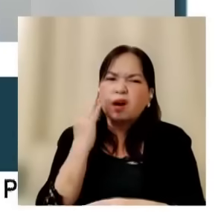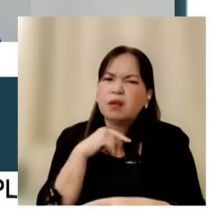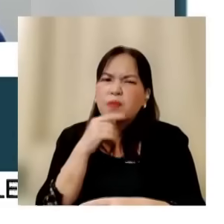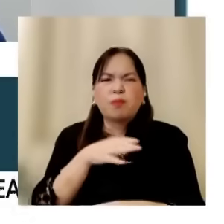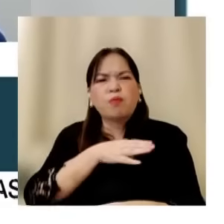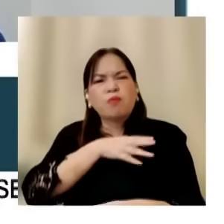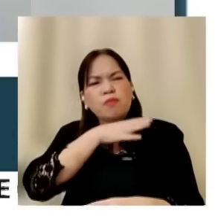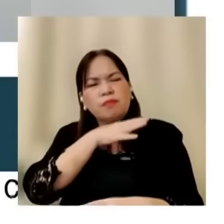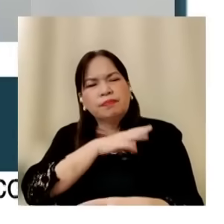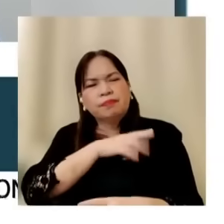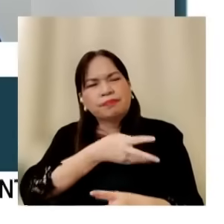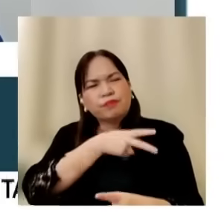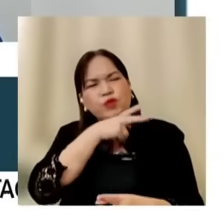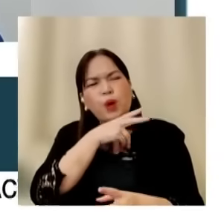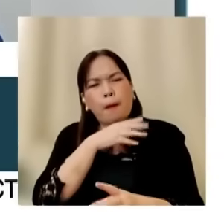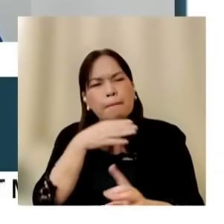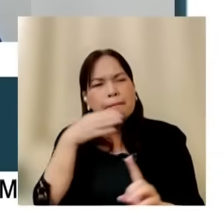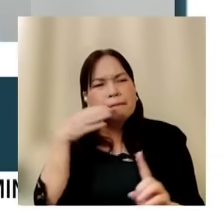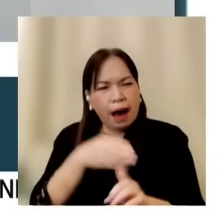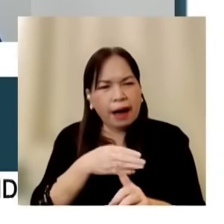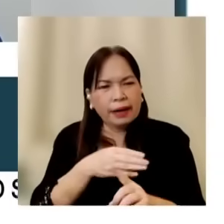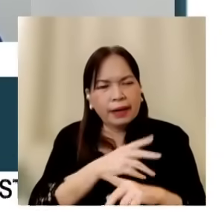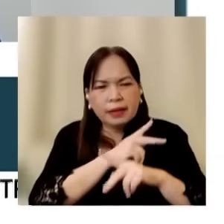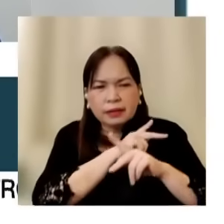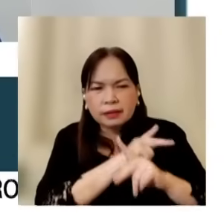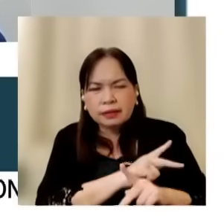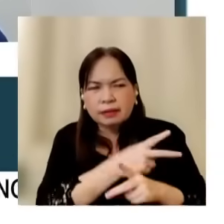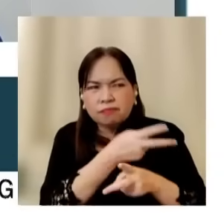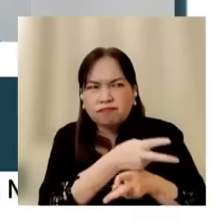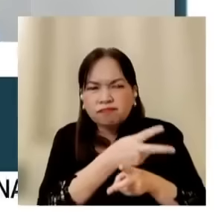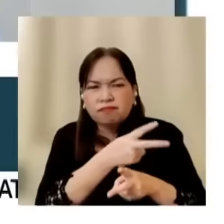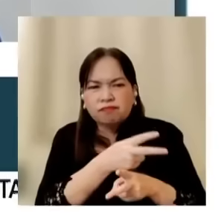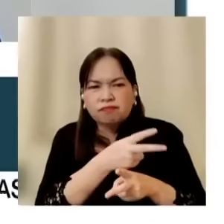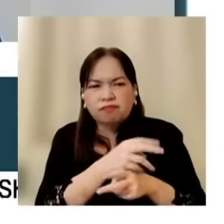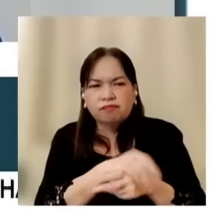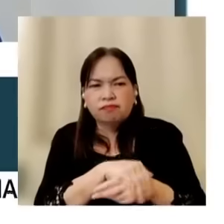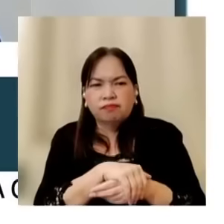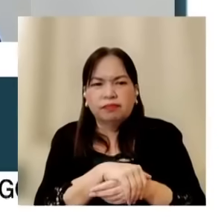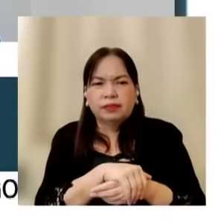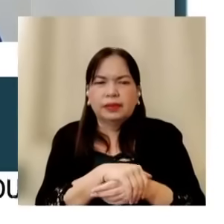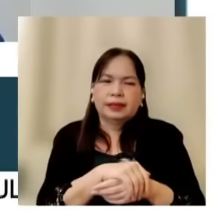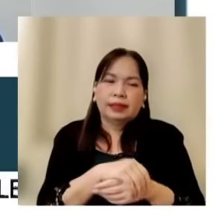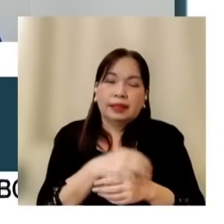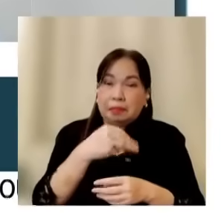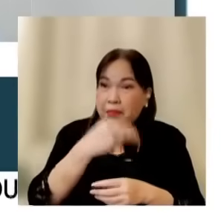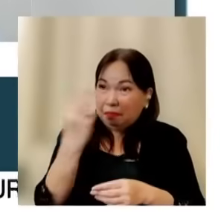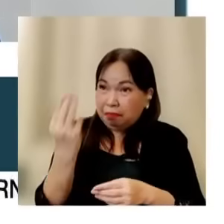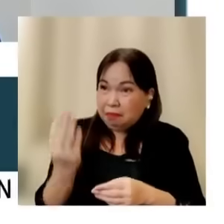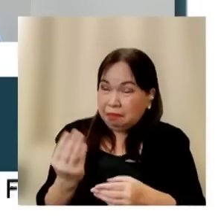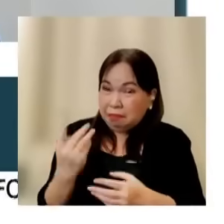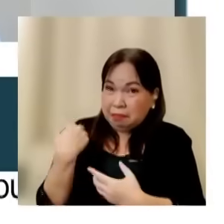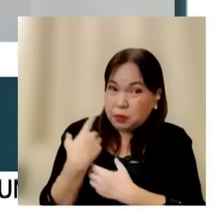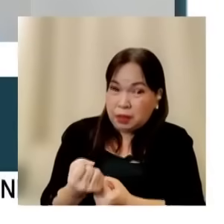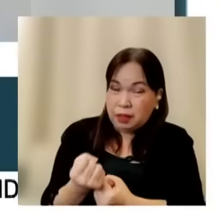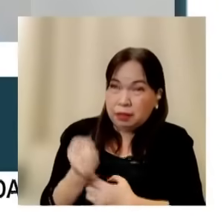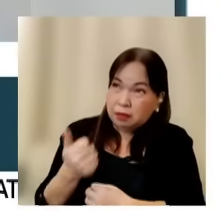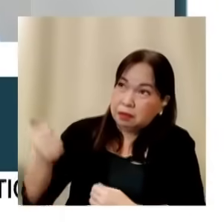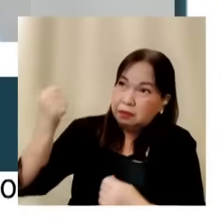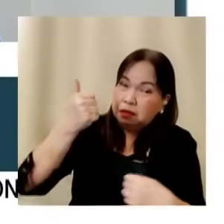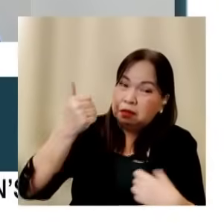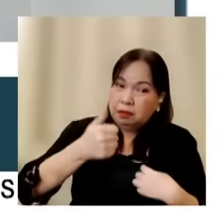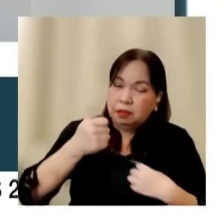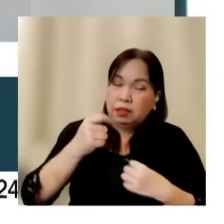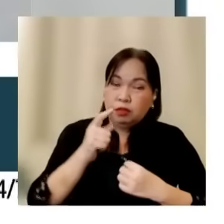SMNI. Mm-hmm. So we cannot have it both ways. We cannot just have faith in, quote-unquote, the powers that be that they would do the right thing. We